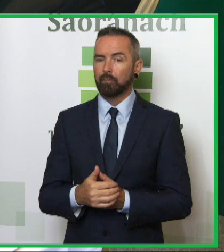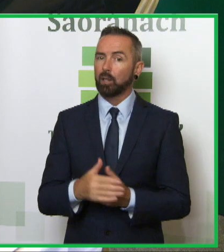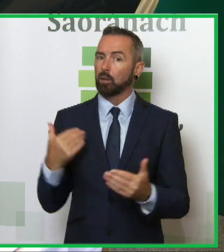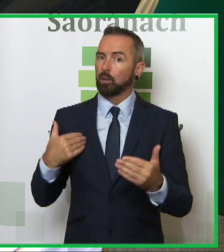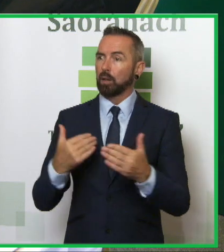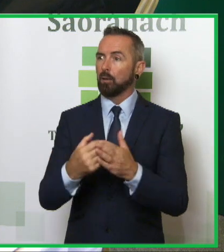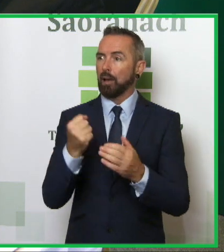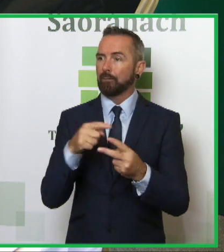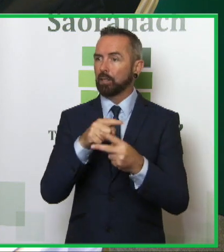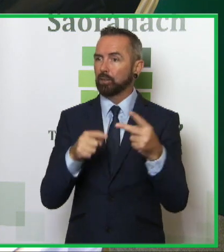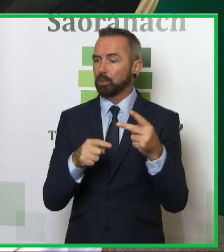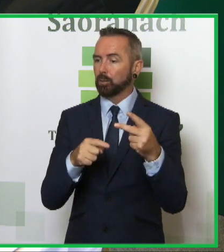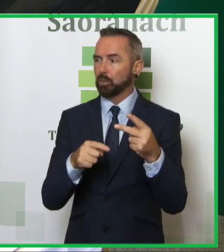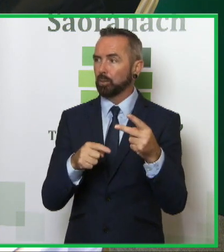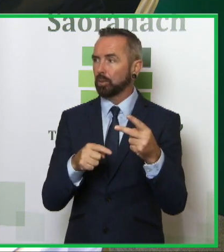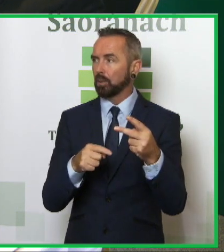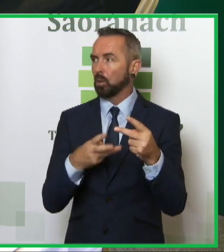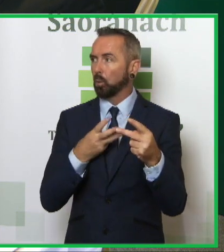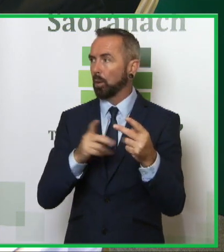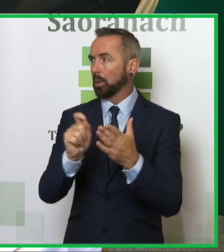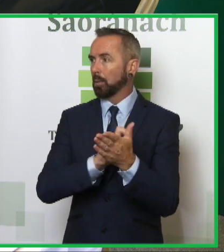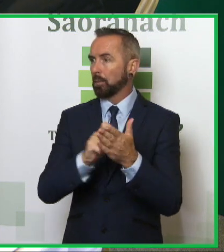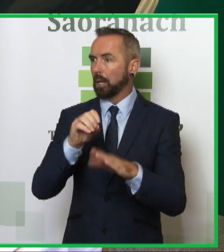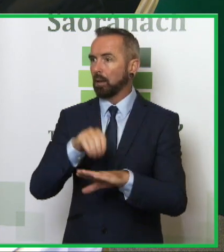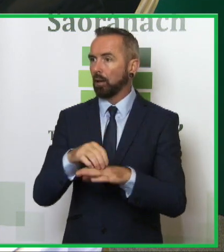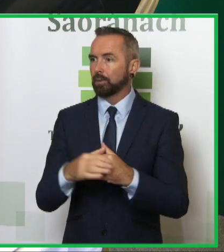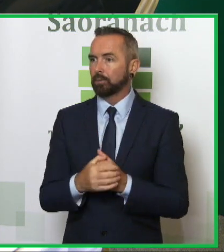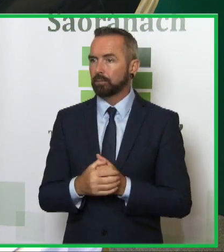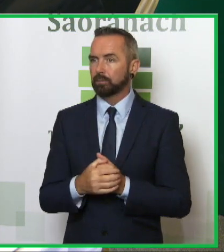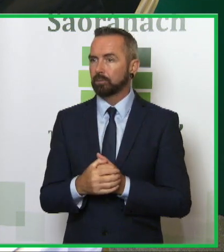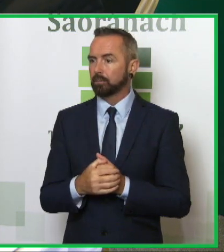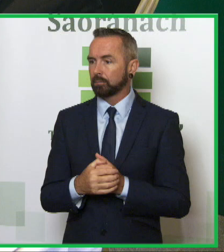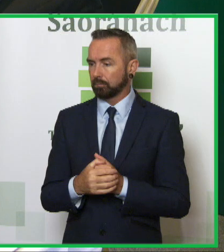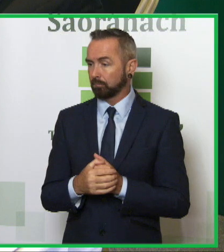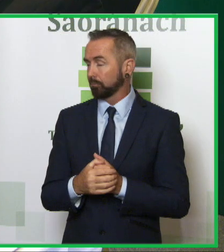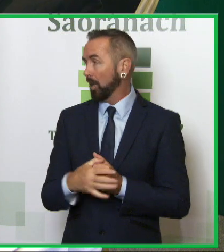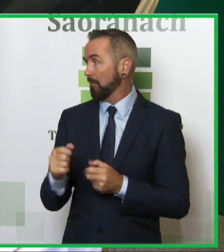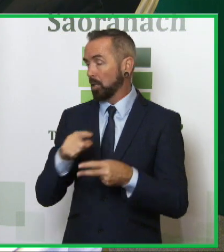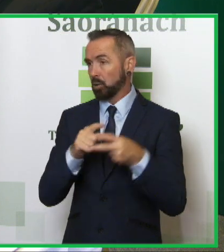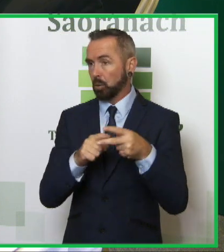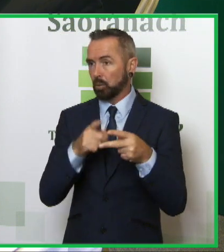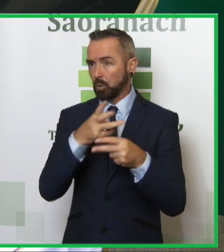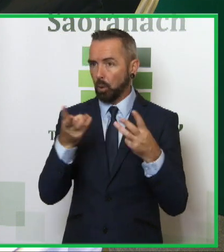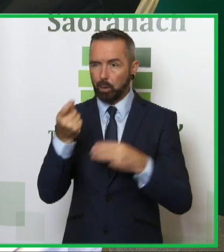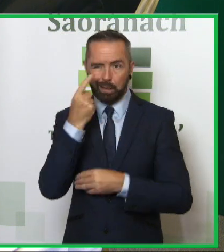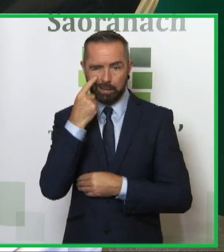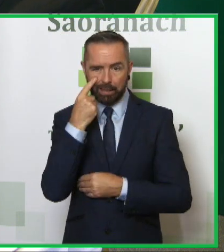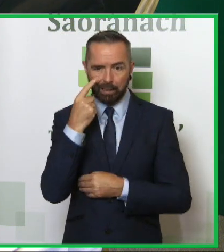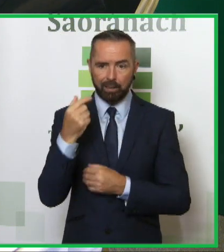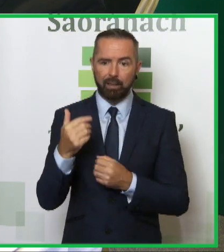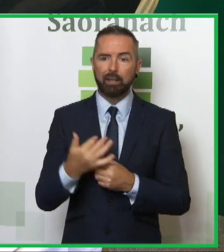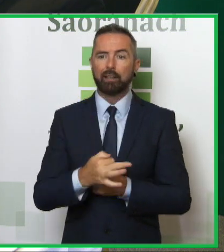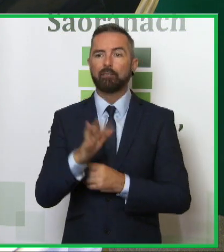2 listed that we will put the ballot, and look, we can come back, but so far we have these 2 lists that you want to test in terms of